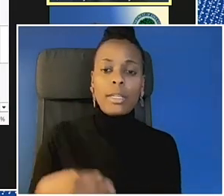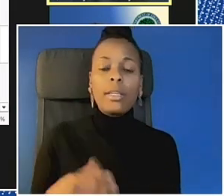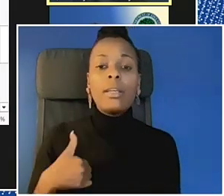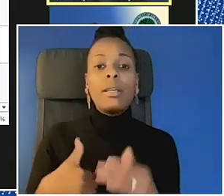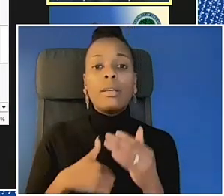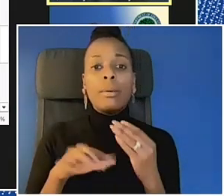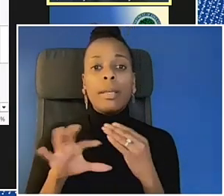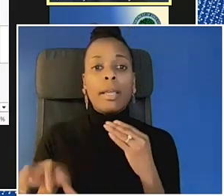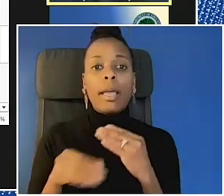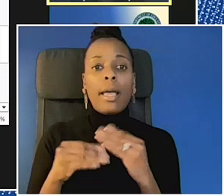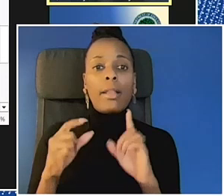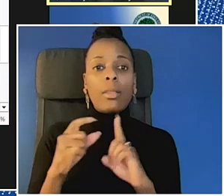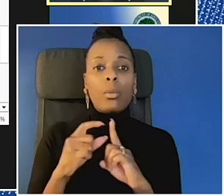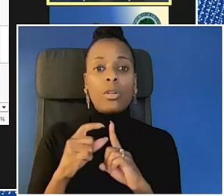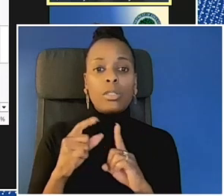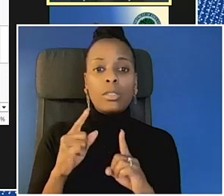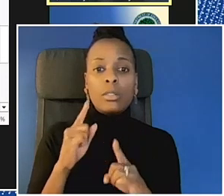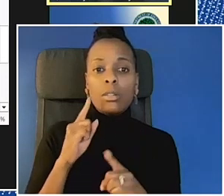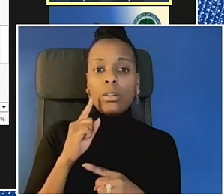added the words